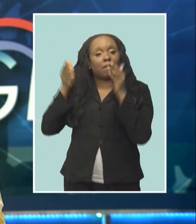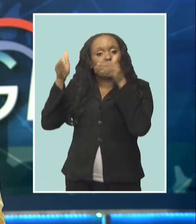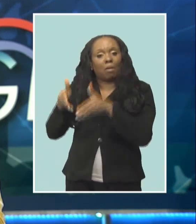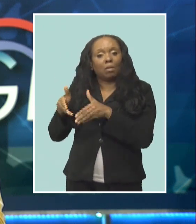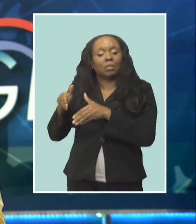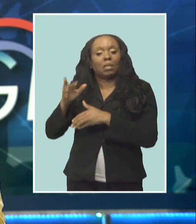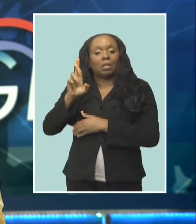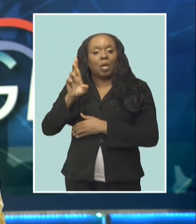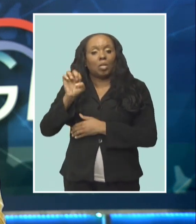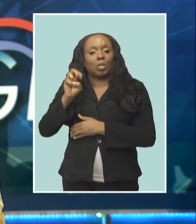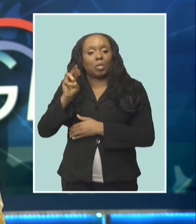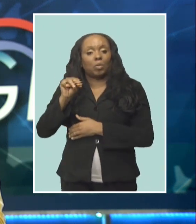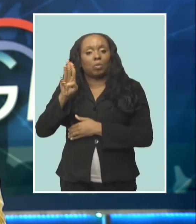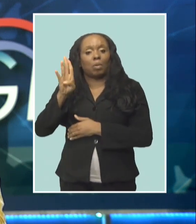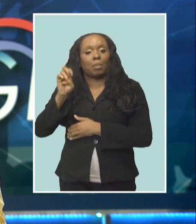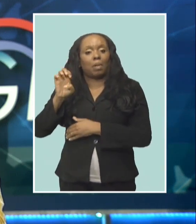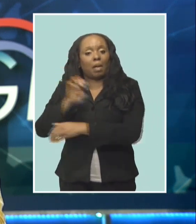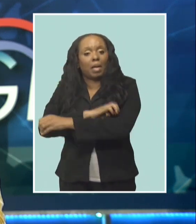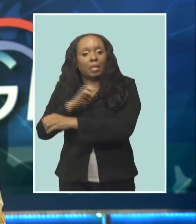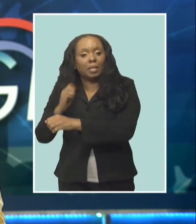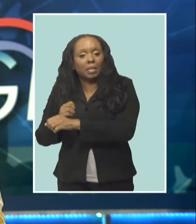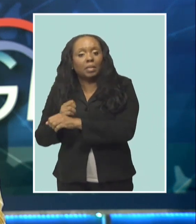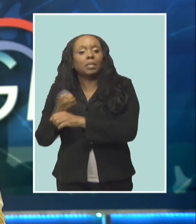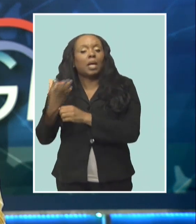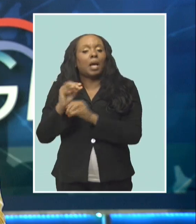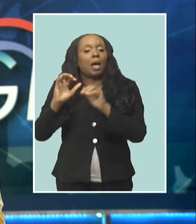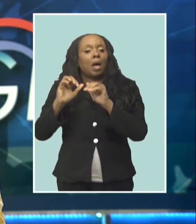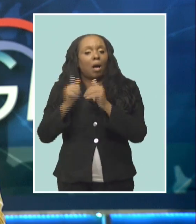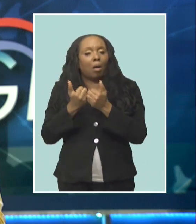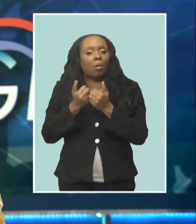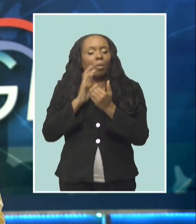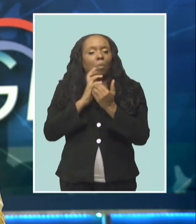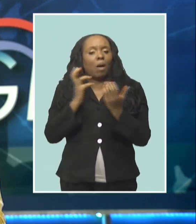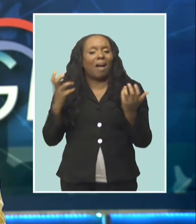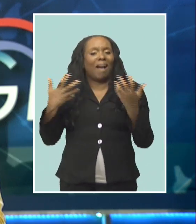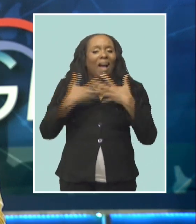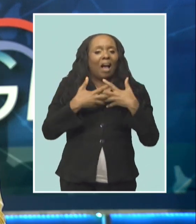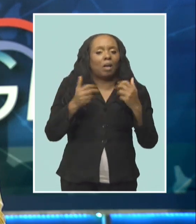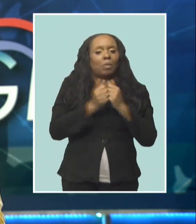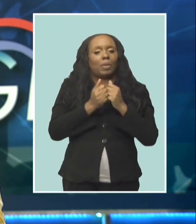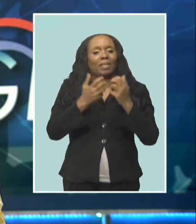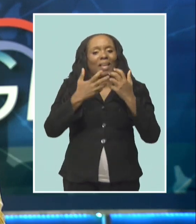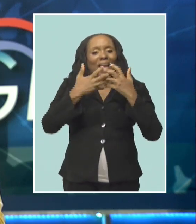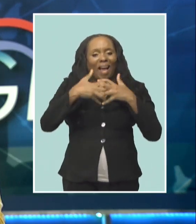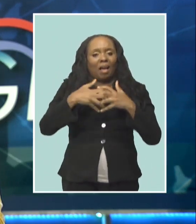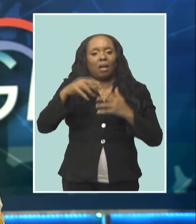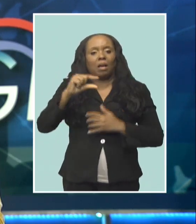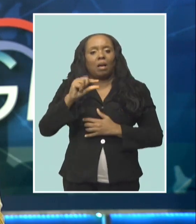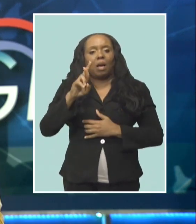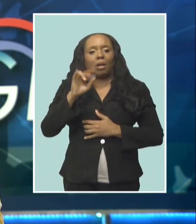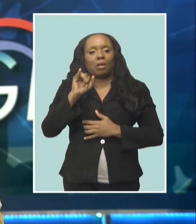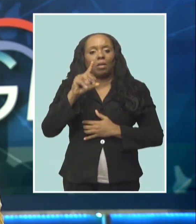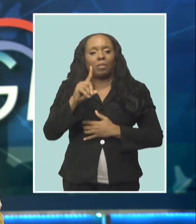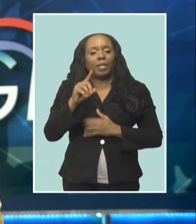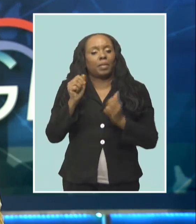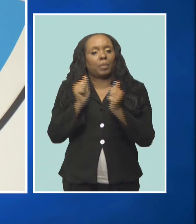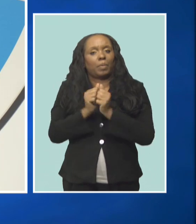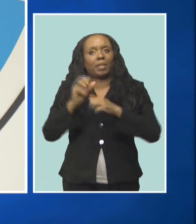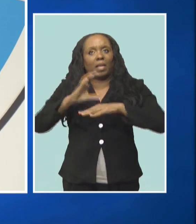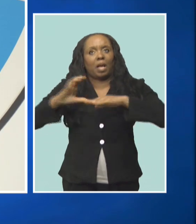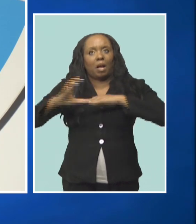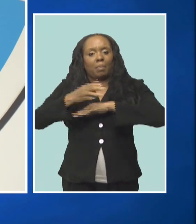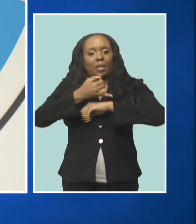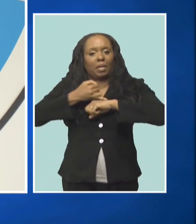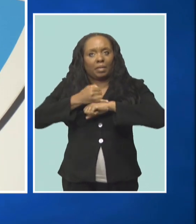integration of renewable energy sources and facilitating grid interconnections across Caribbean nations. This work